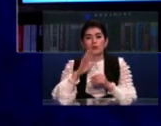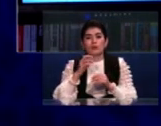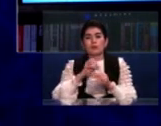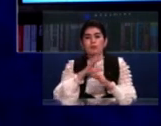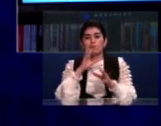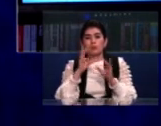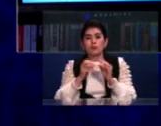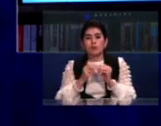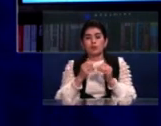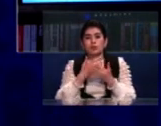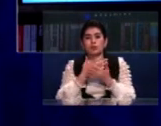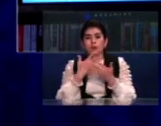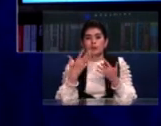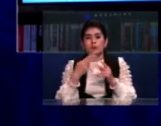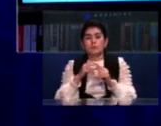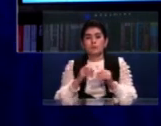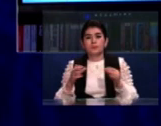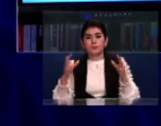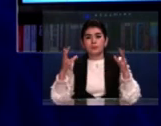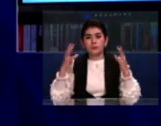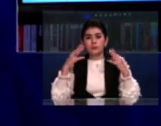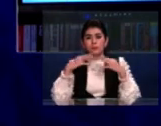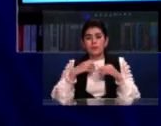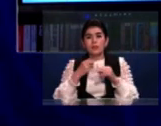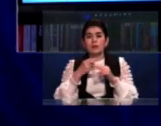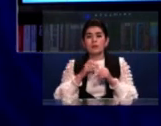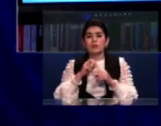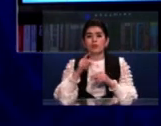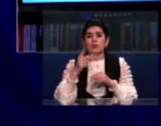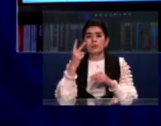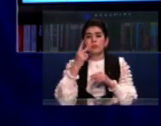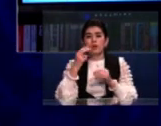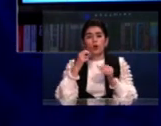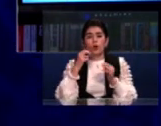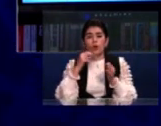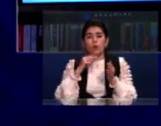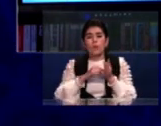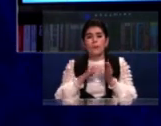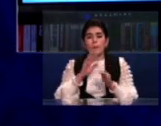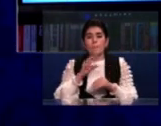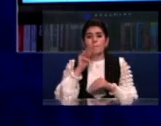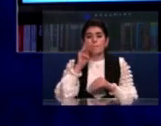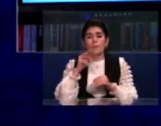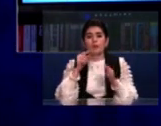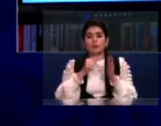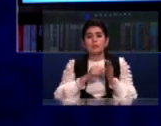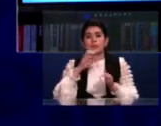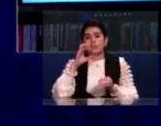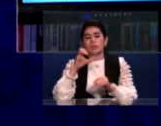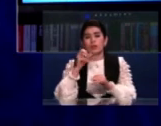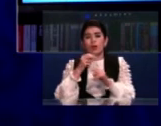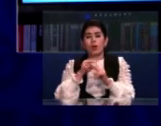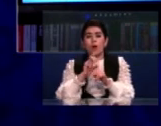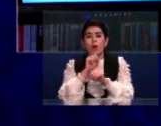butun yorug'likni yutadi. Mana shuning uchun u endi 2 ga ko'paytirilmaydi. M ko'paytirilgan s ligicha